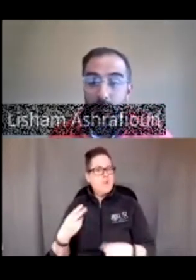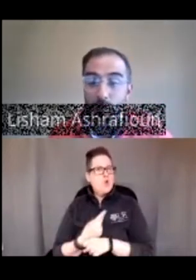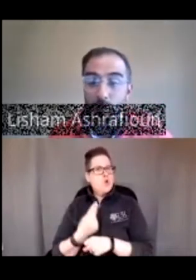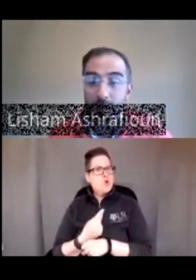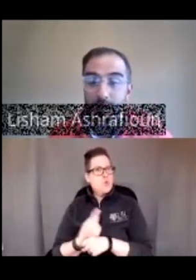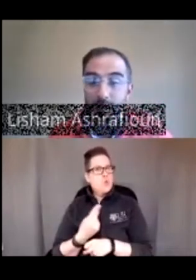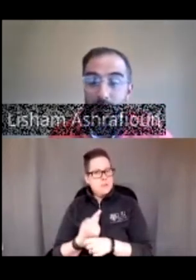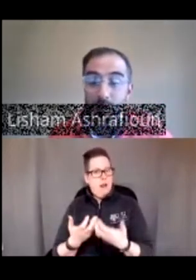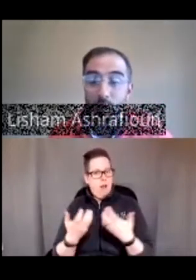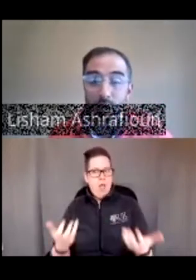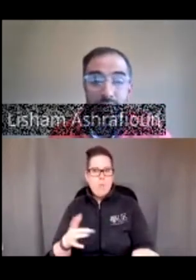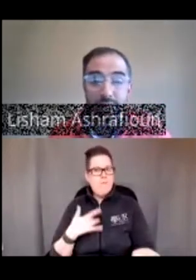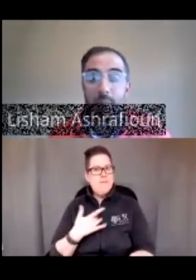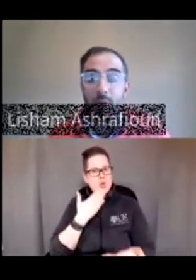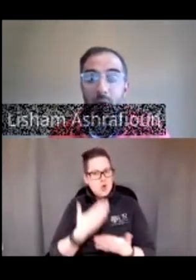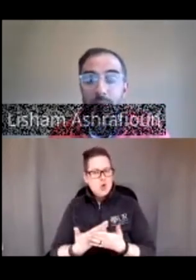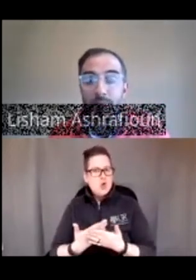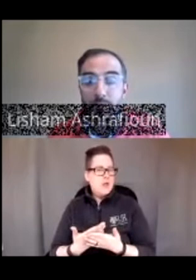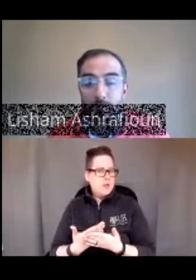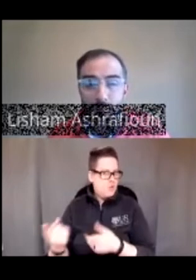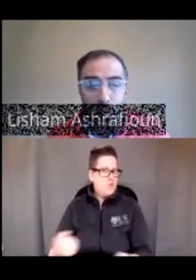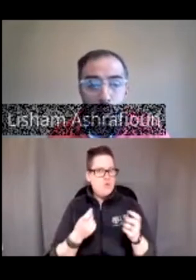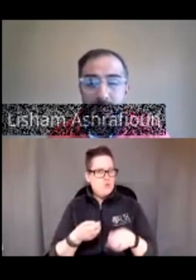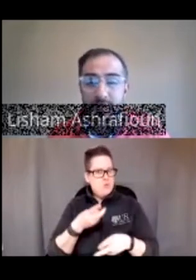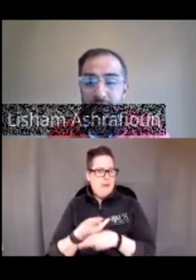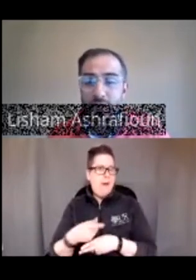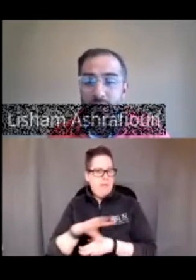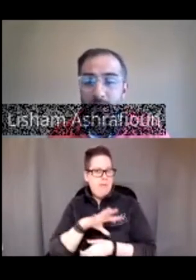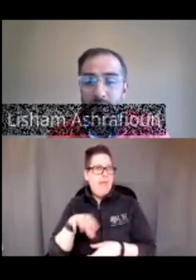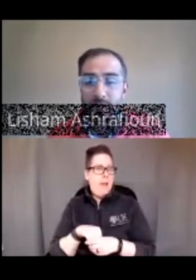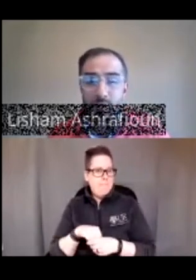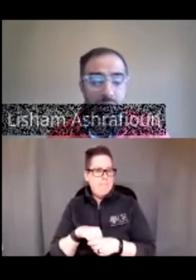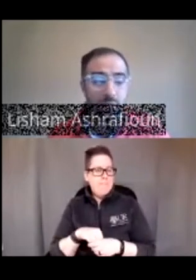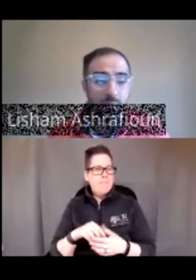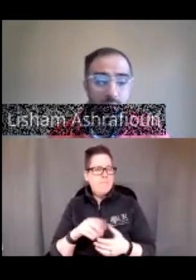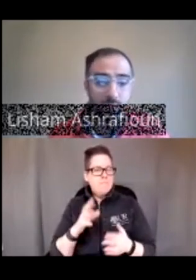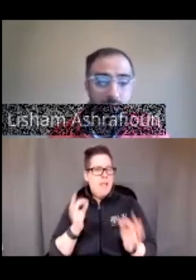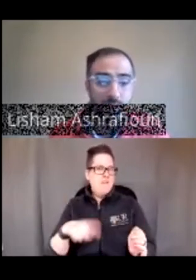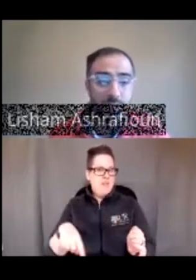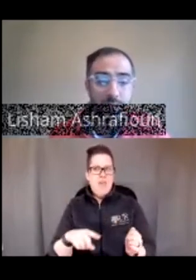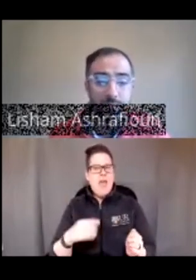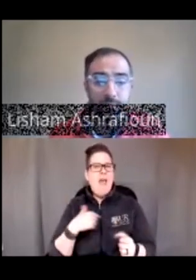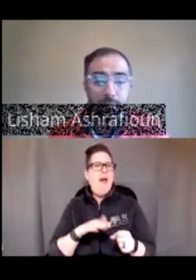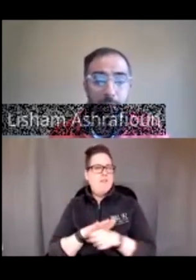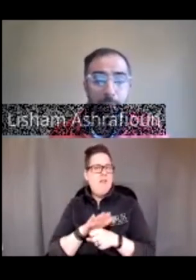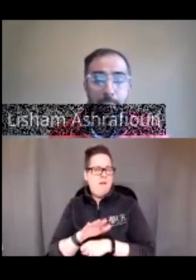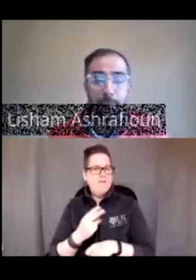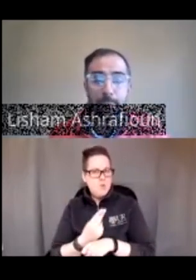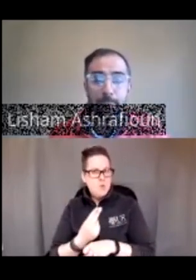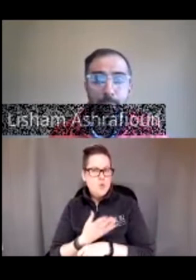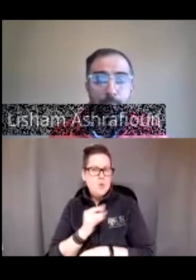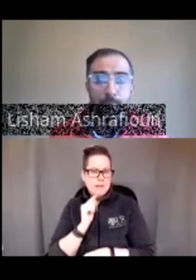recruiting and enrolling a sample with sufficient substance use and substance use severity.